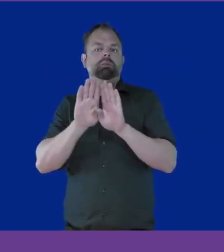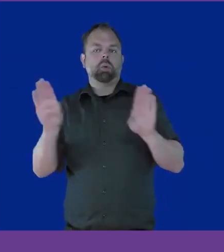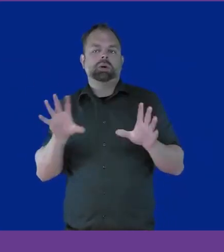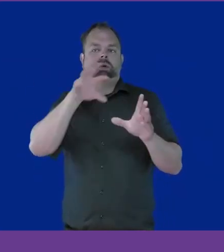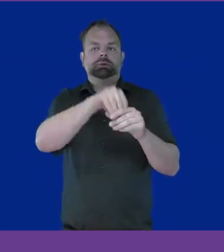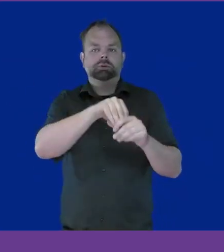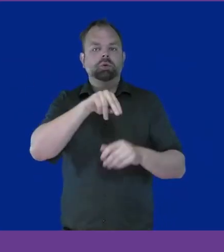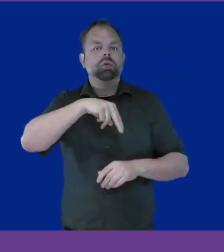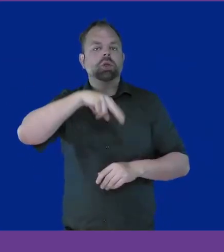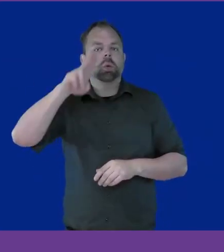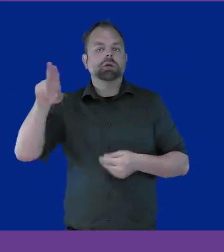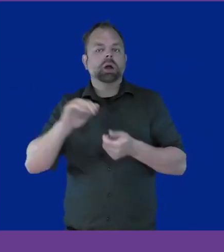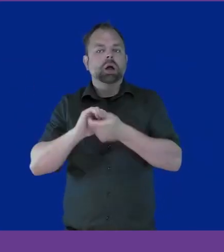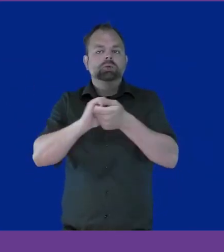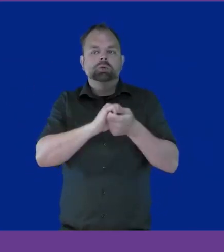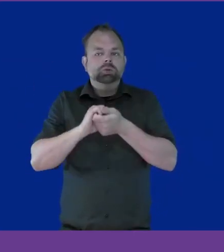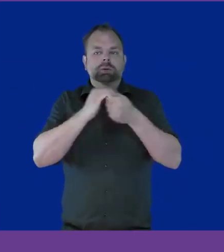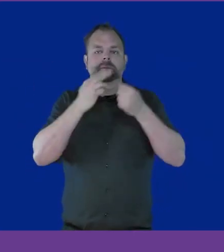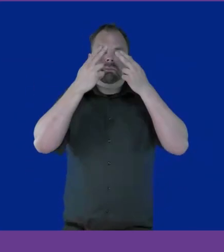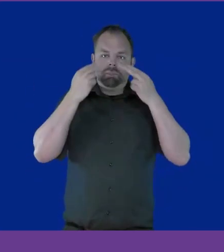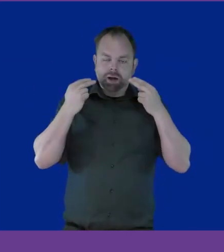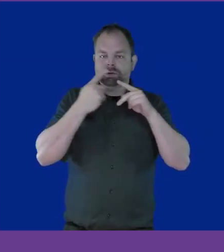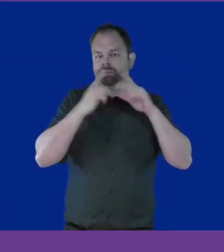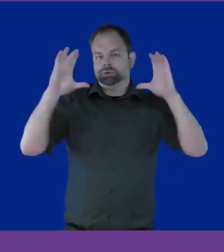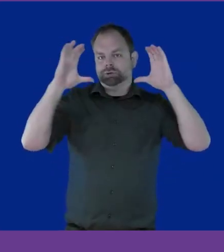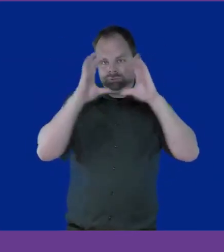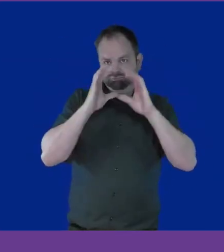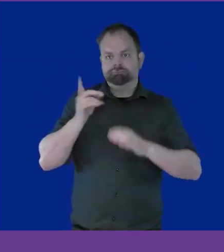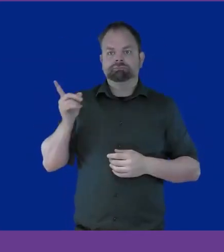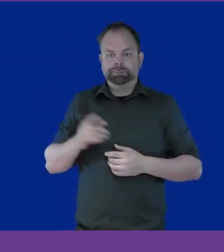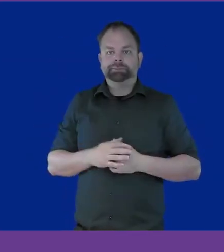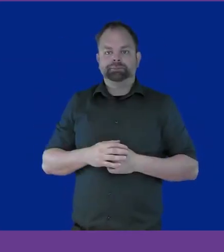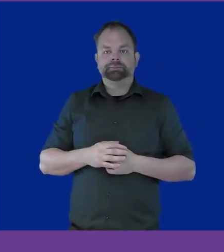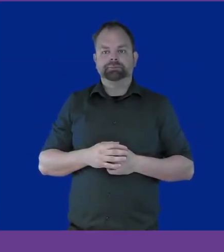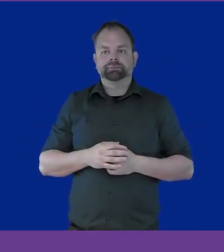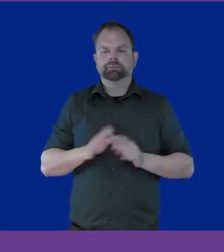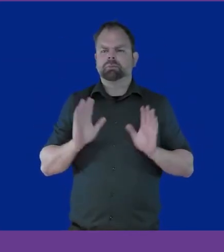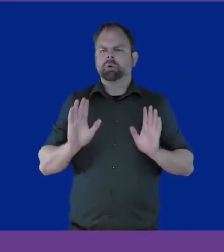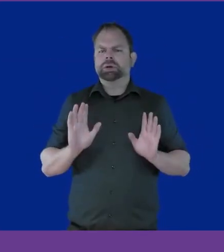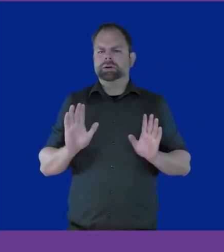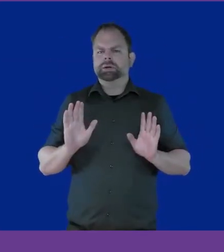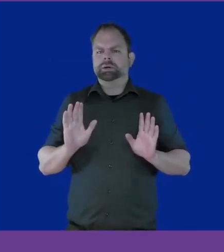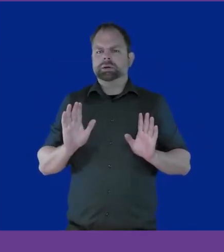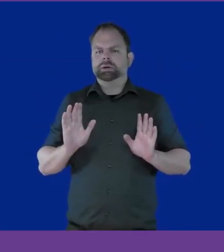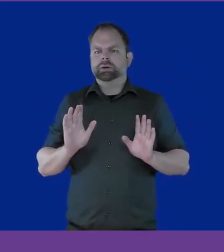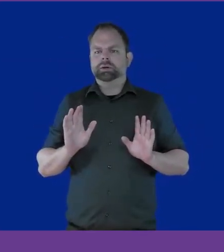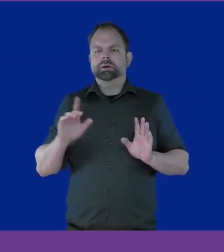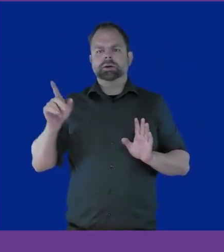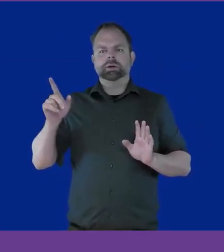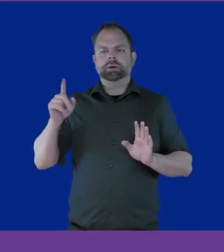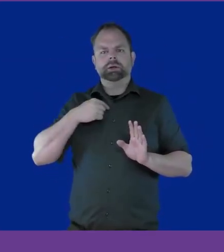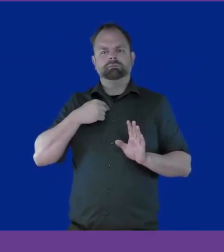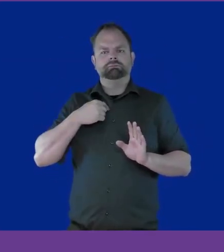start with the user perspective. And therefore, I would like to ask Andreas to give a